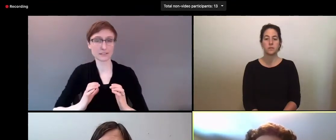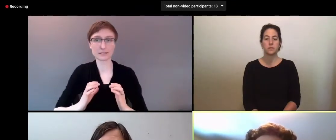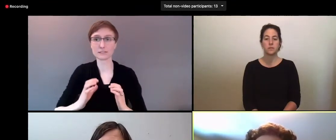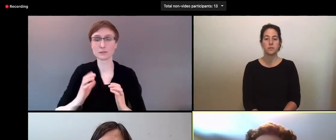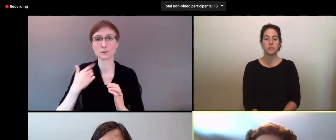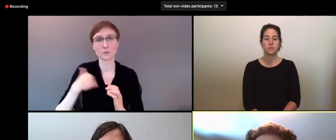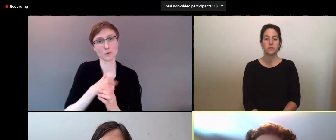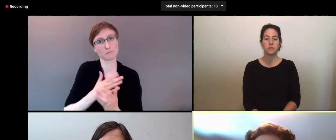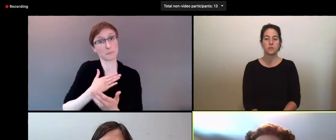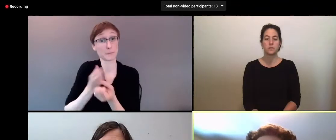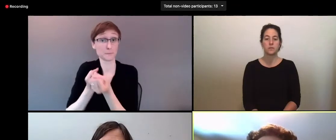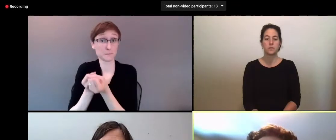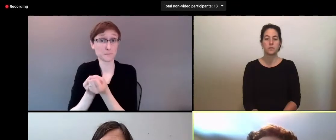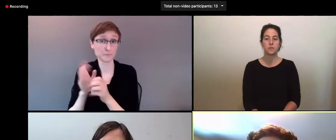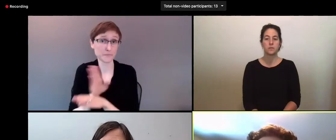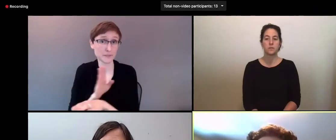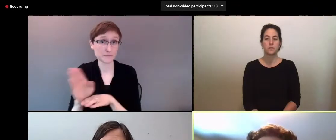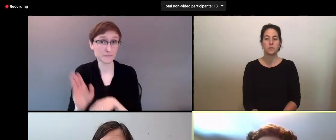be supporting business in this way.